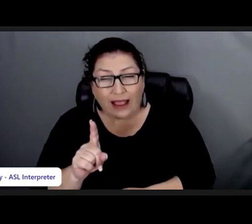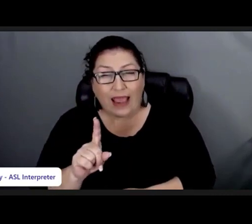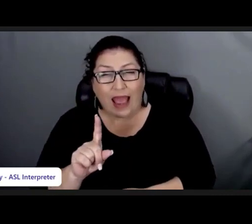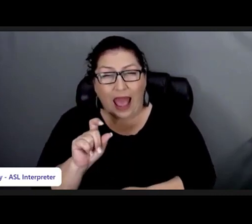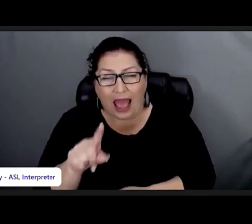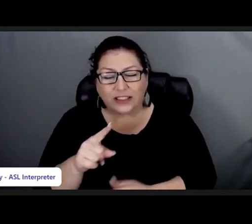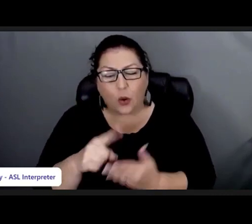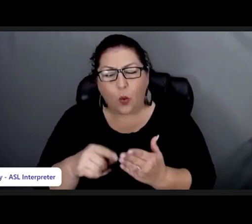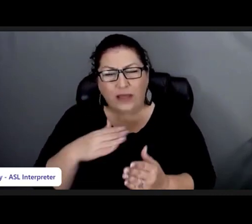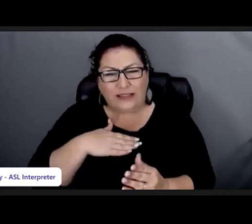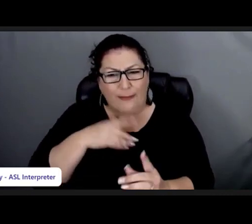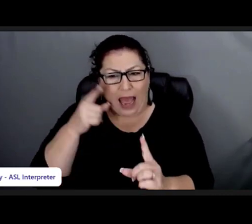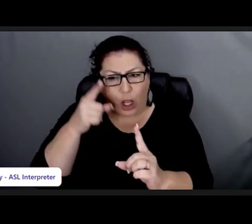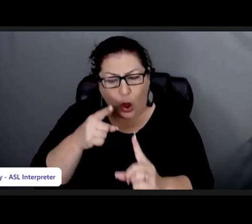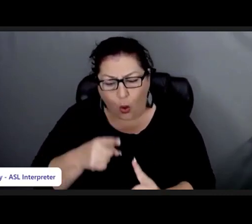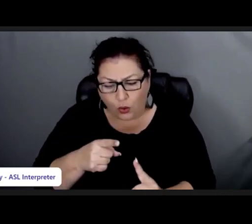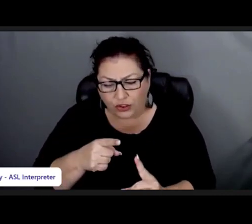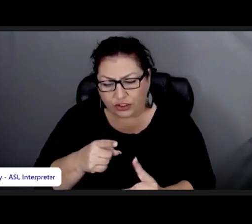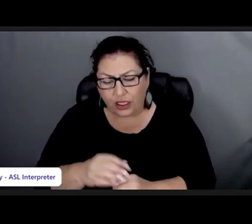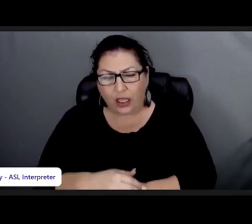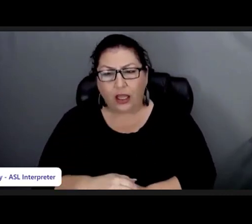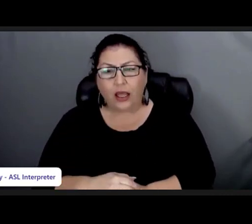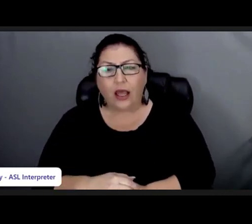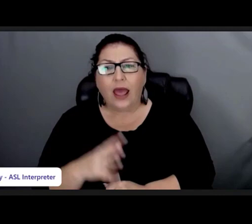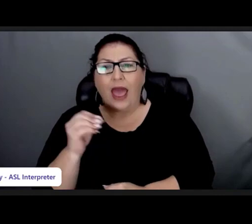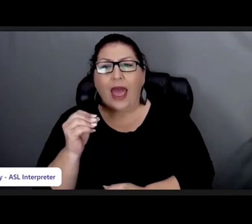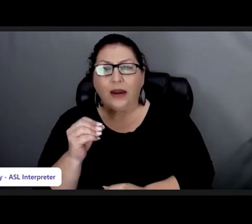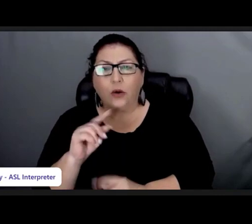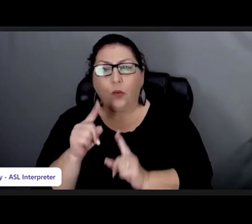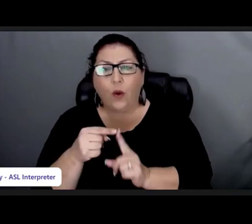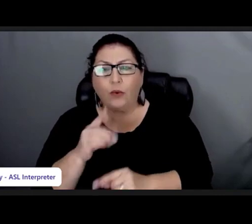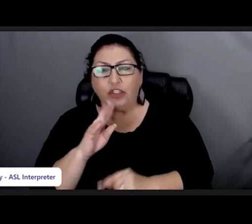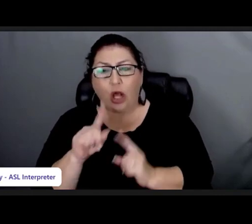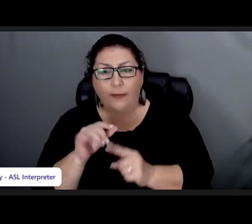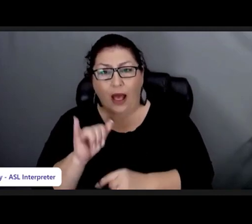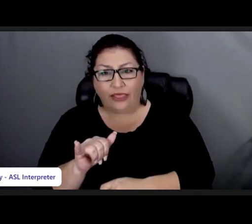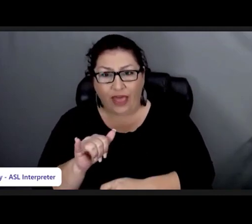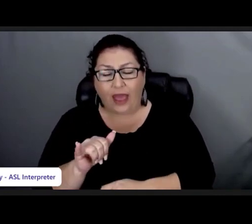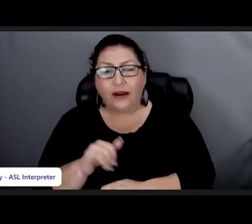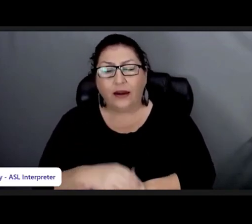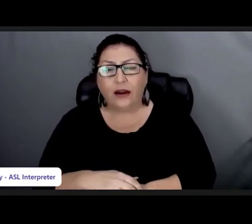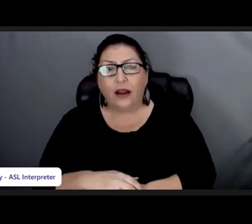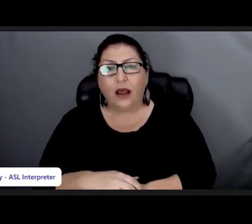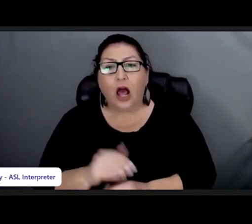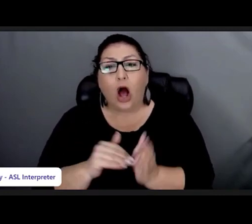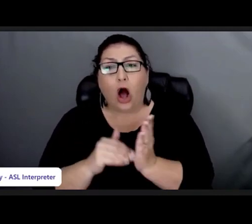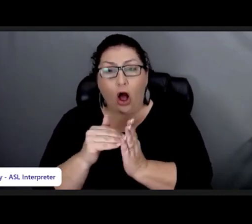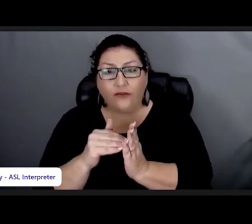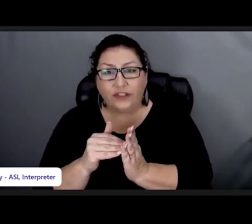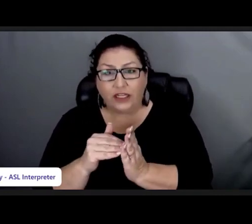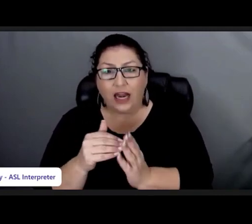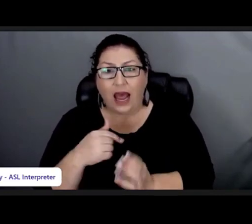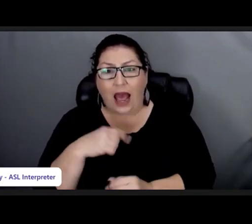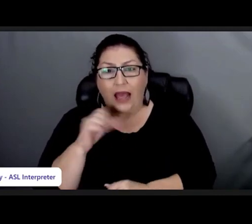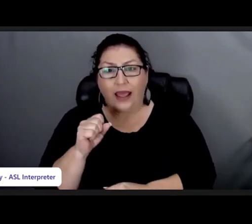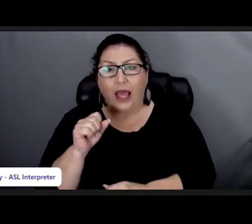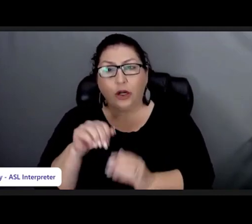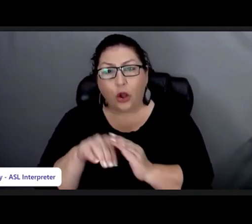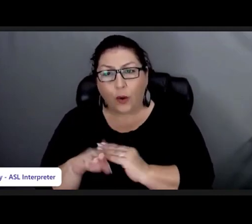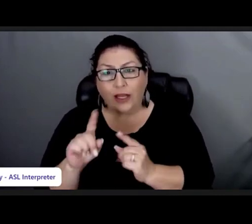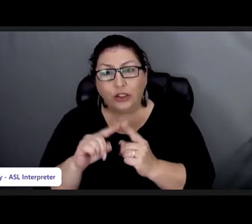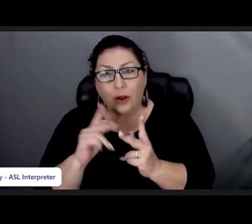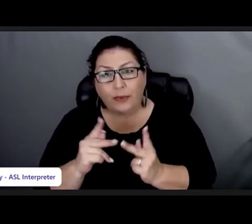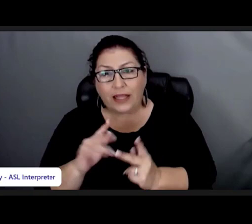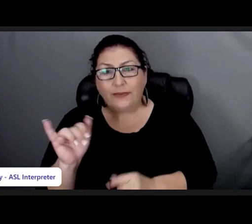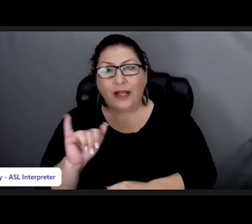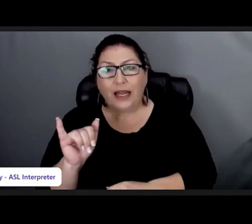are my goals, right? And when we talk about that, oftentimes, you know, I can walk into a place and be like,